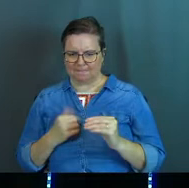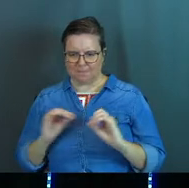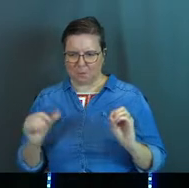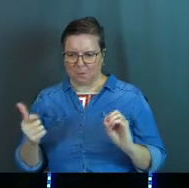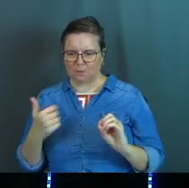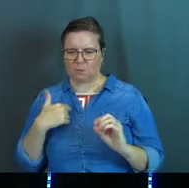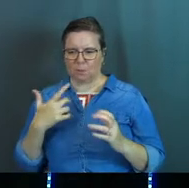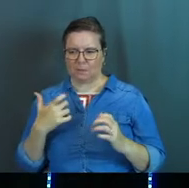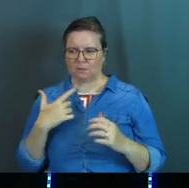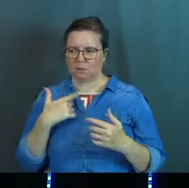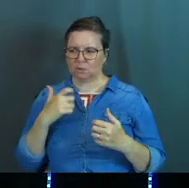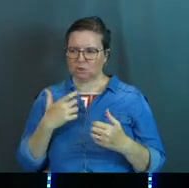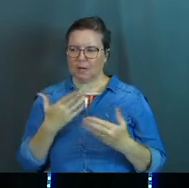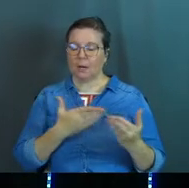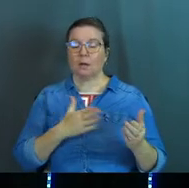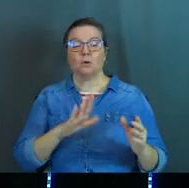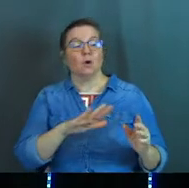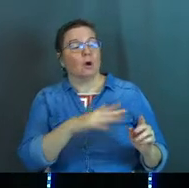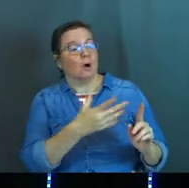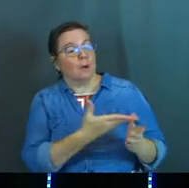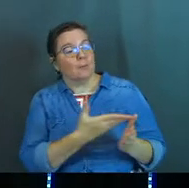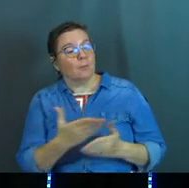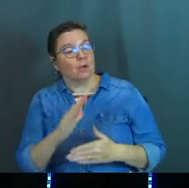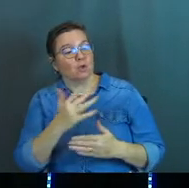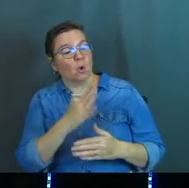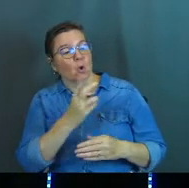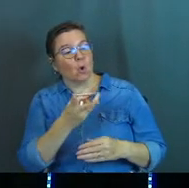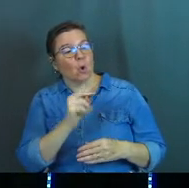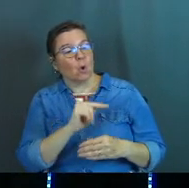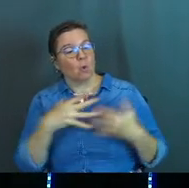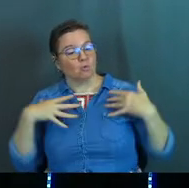wishes to honor someone, he should bring out of one of the king's own